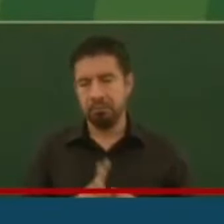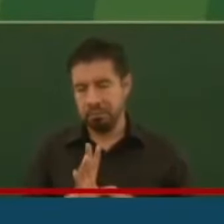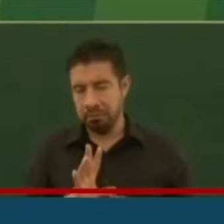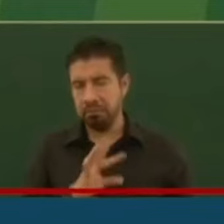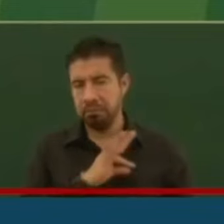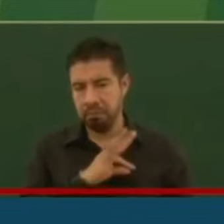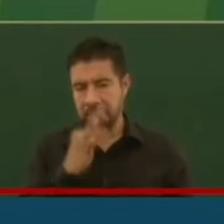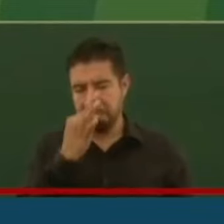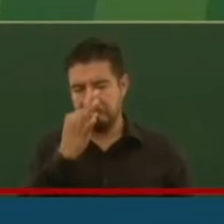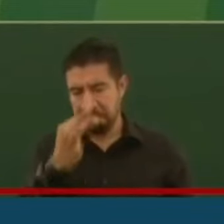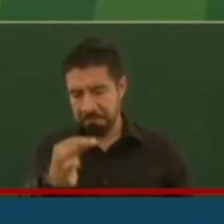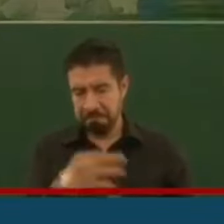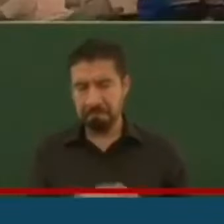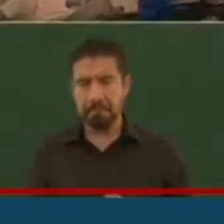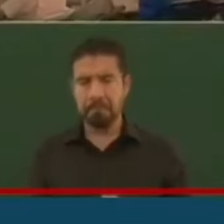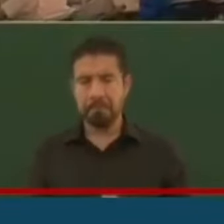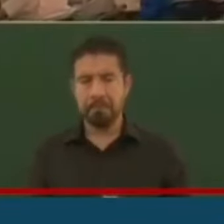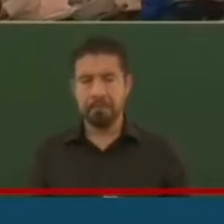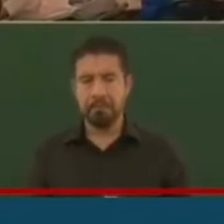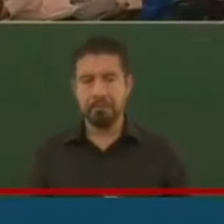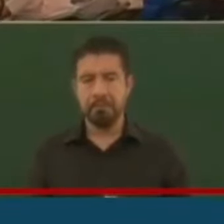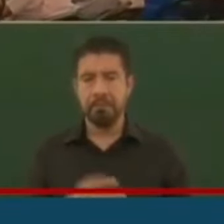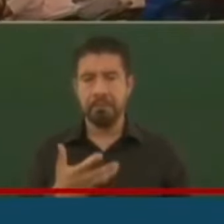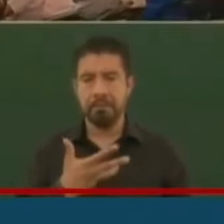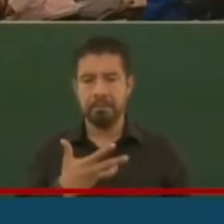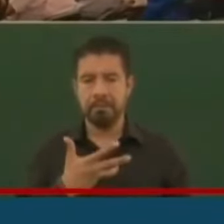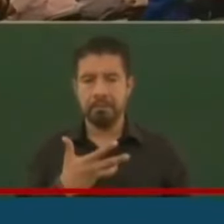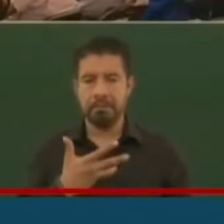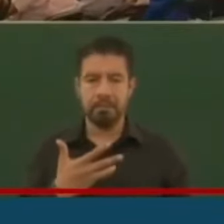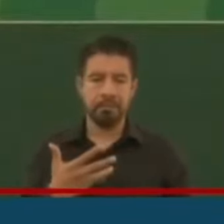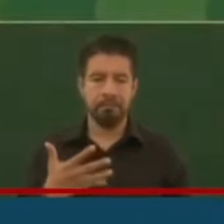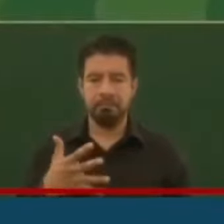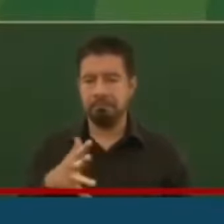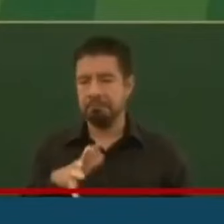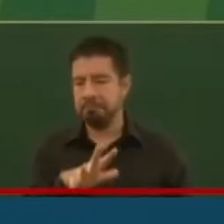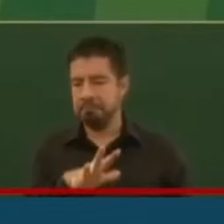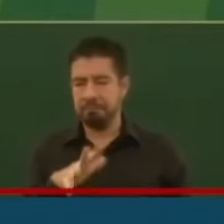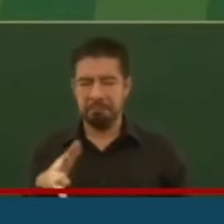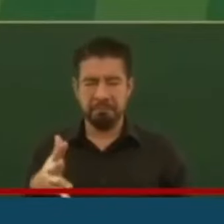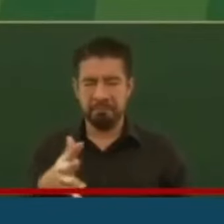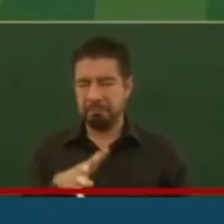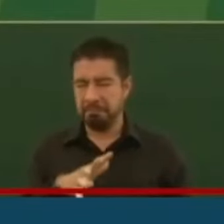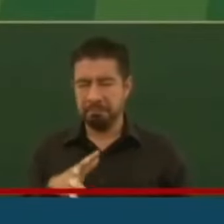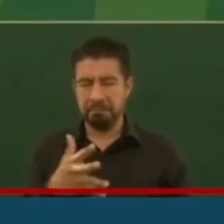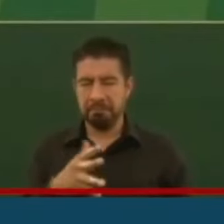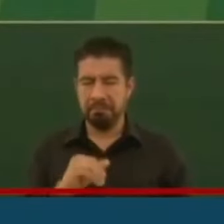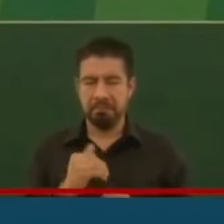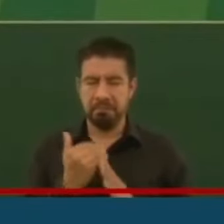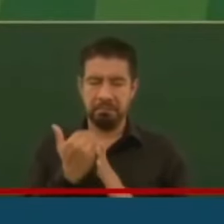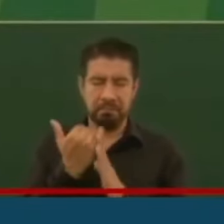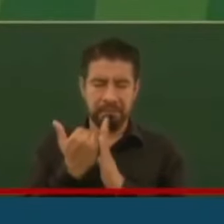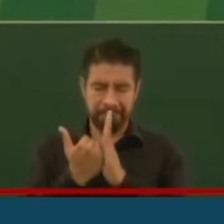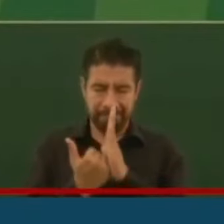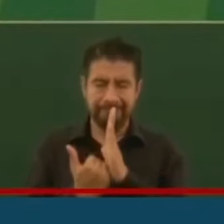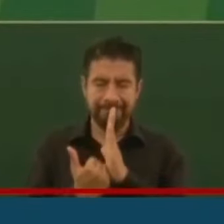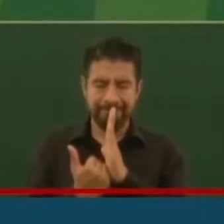I can tell you that luckily there have been fewer aggressions. Afortunadamente, menos agresiones